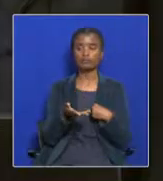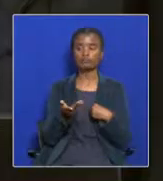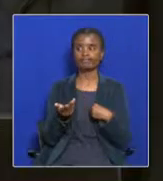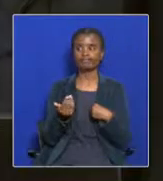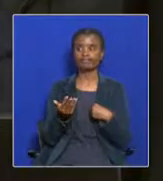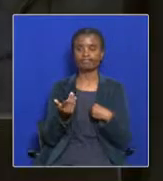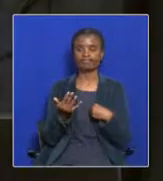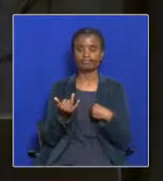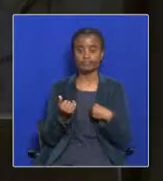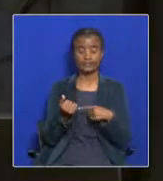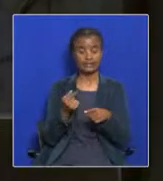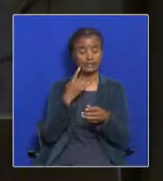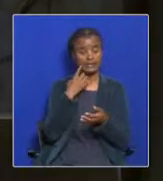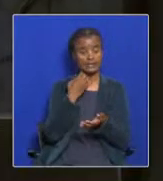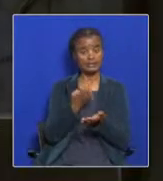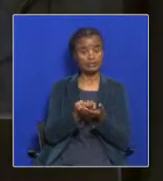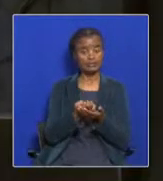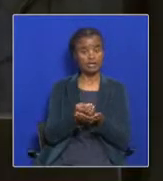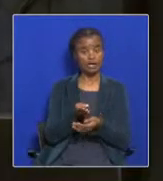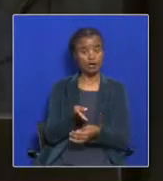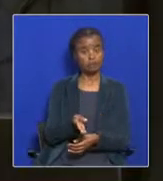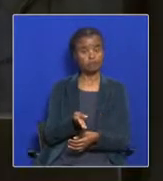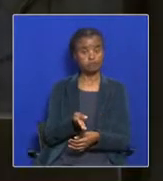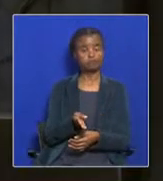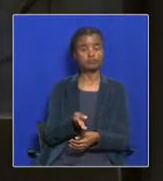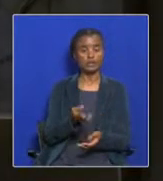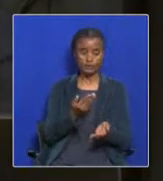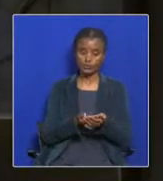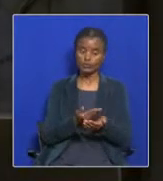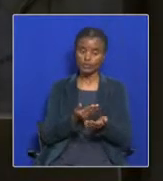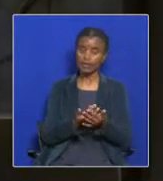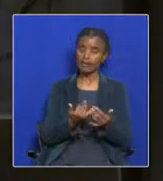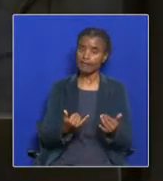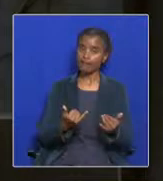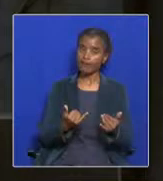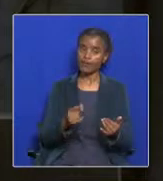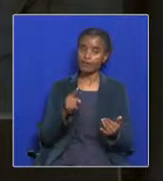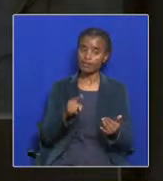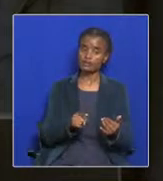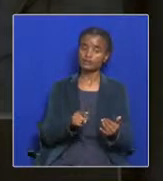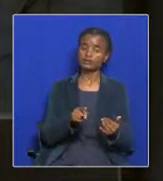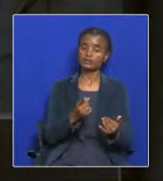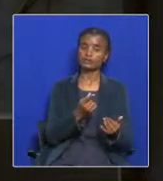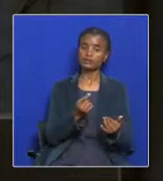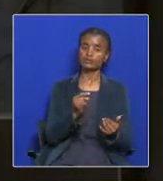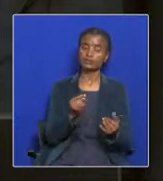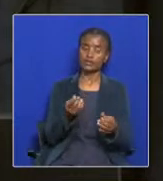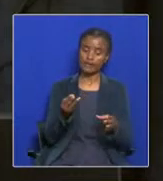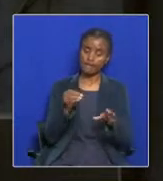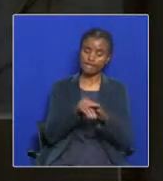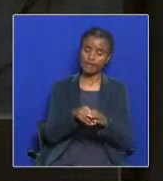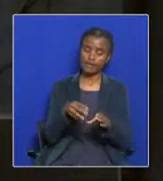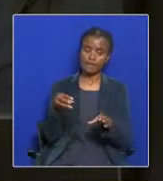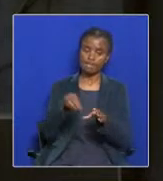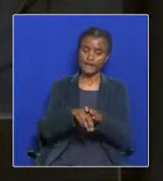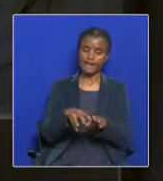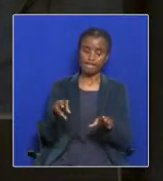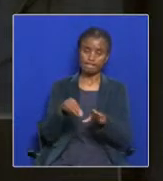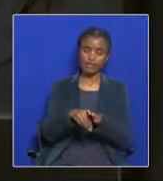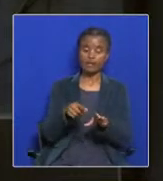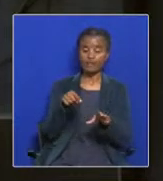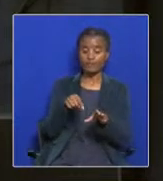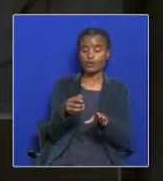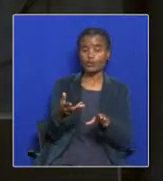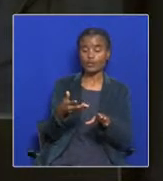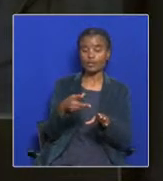exhibits, soonest possible, they have to be bagged in evidence bags. Yes. You are at a police